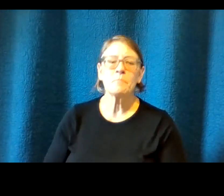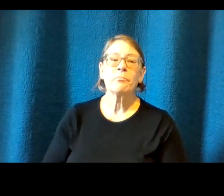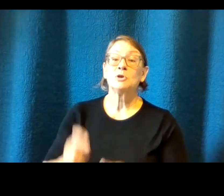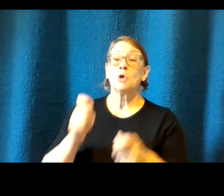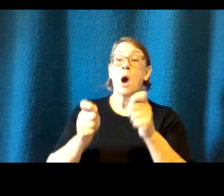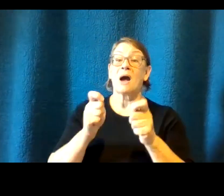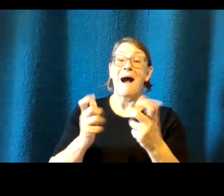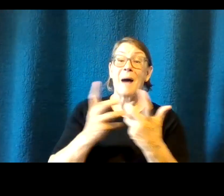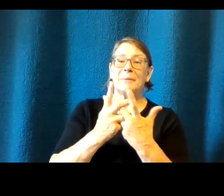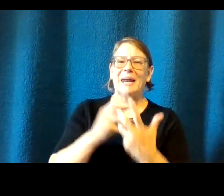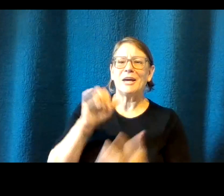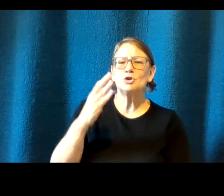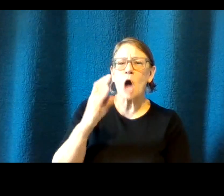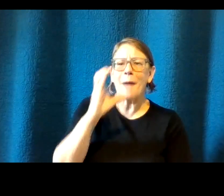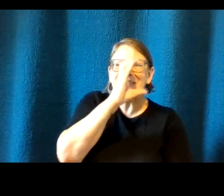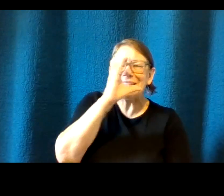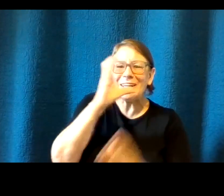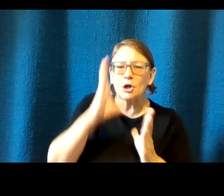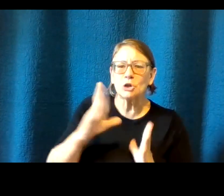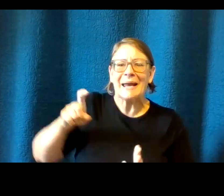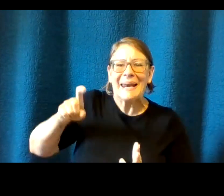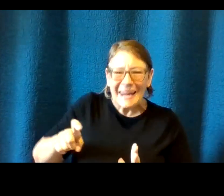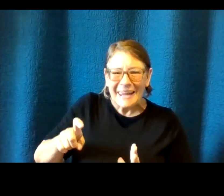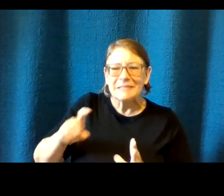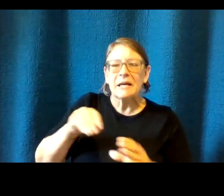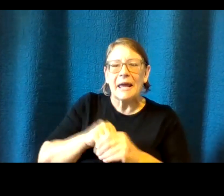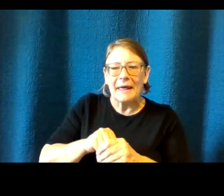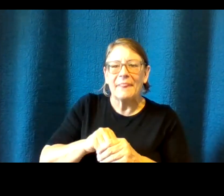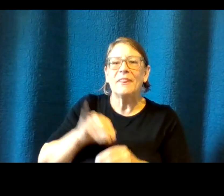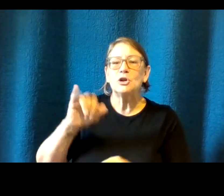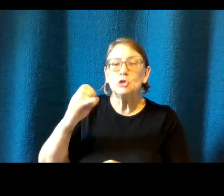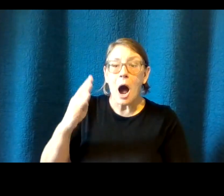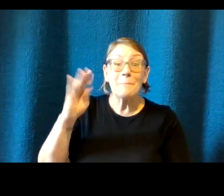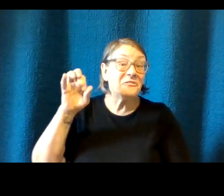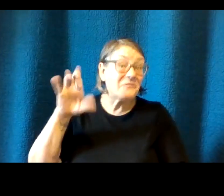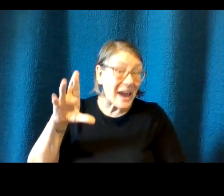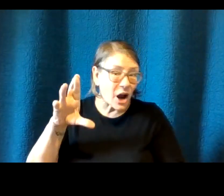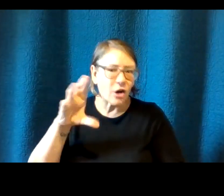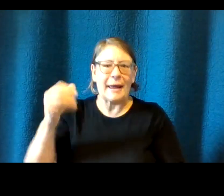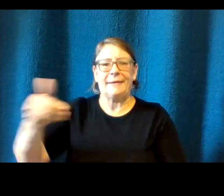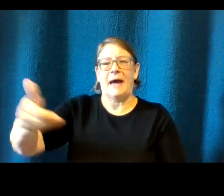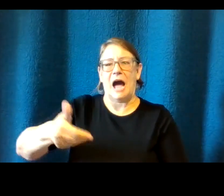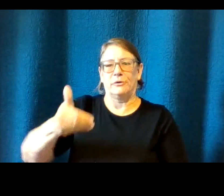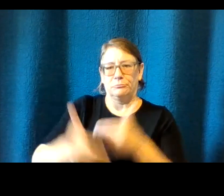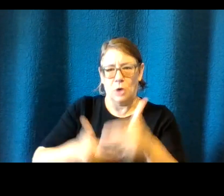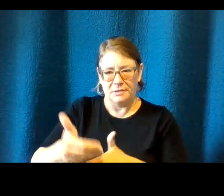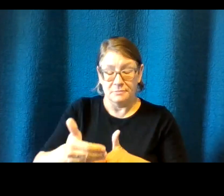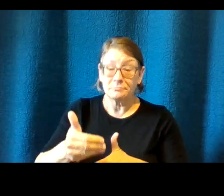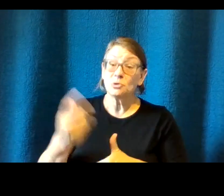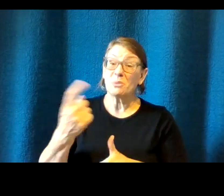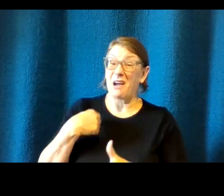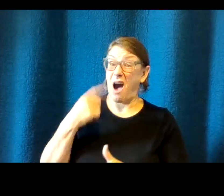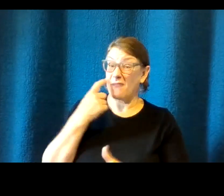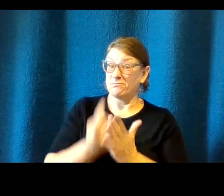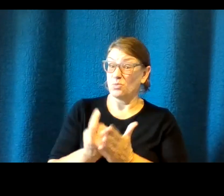accommodating job seekers' needs in the job fair and hiring process. So one of the things I've been looking at over the last few months